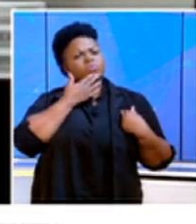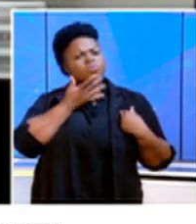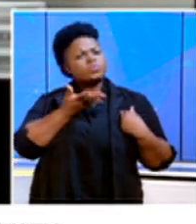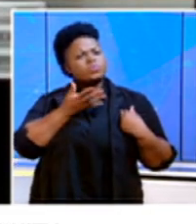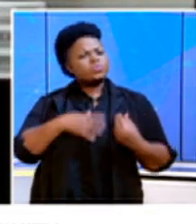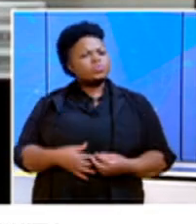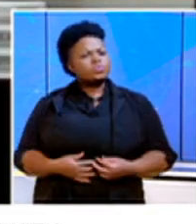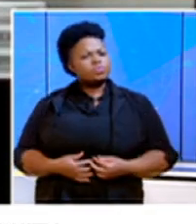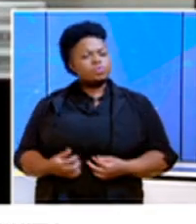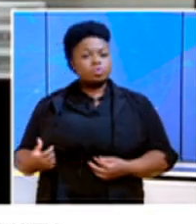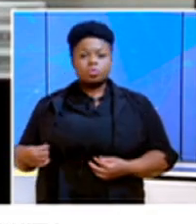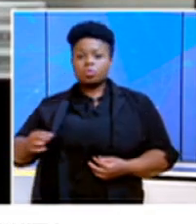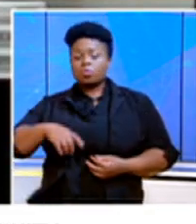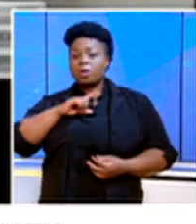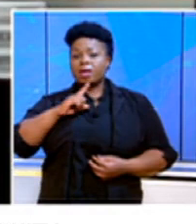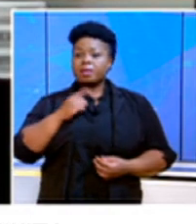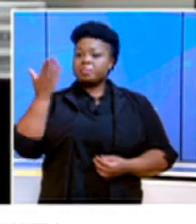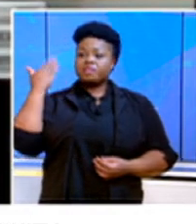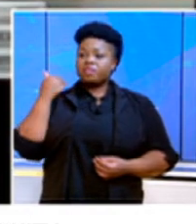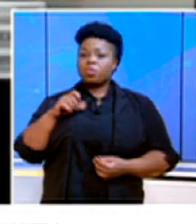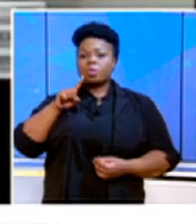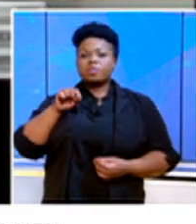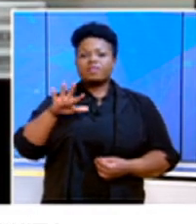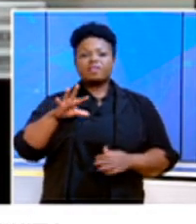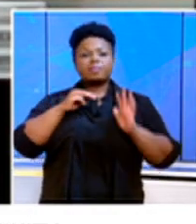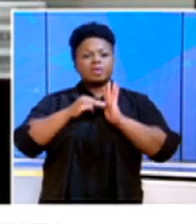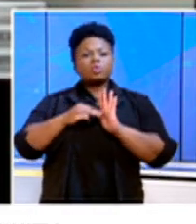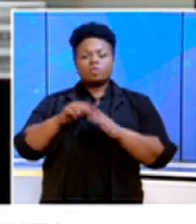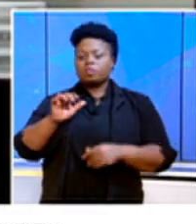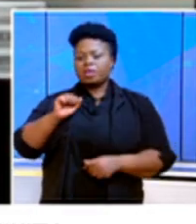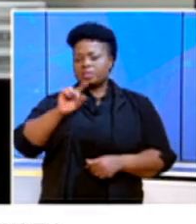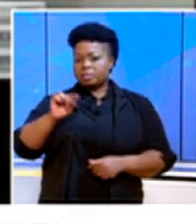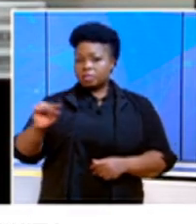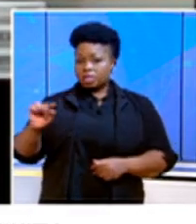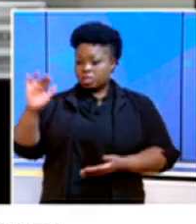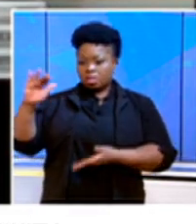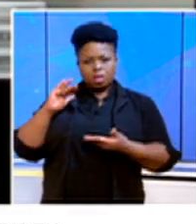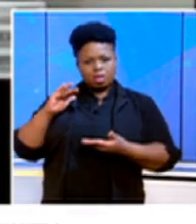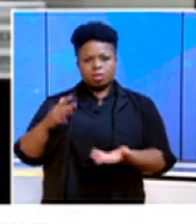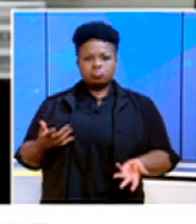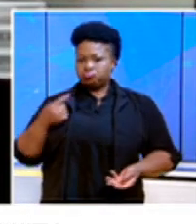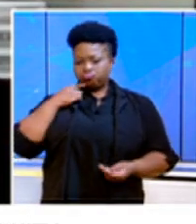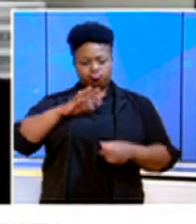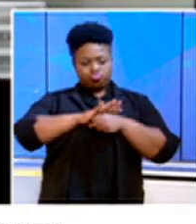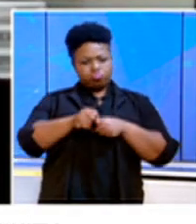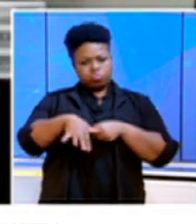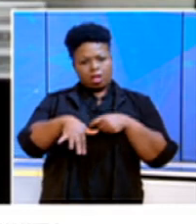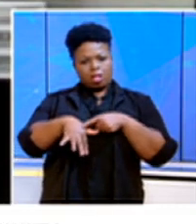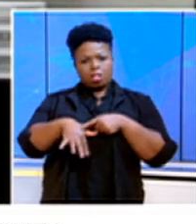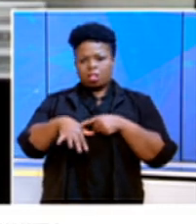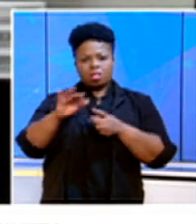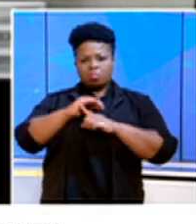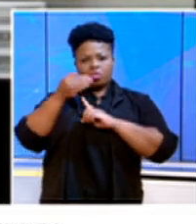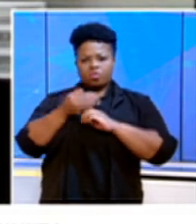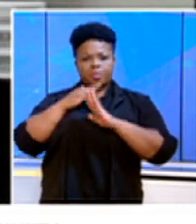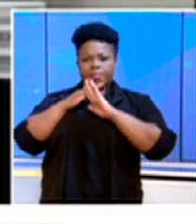at the end of the day? We had 1.5 million vaccines in the country from AstraZeneca. That was proved to not be the preferred